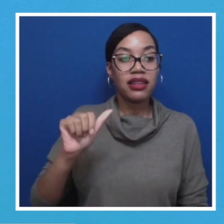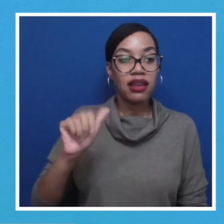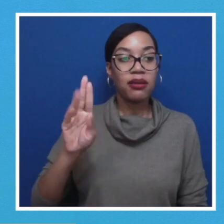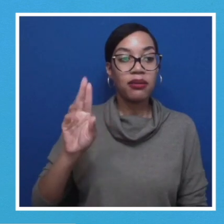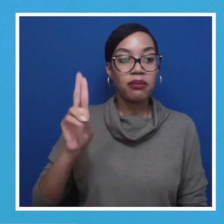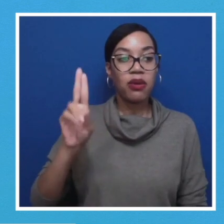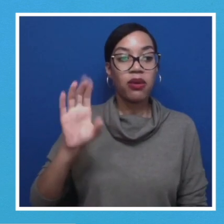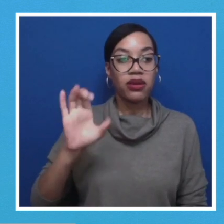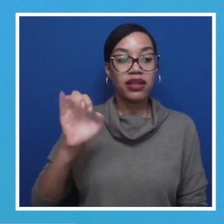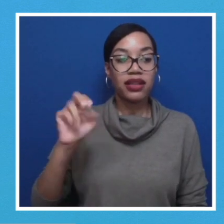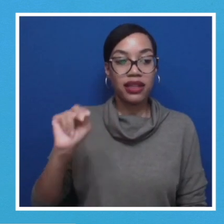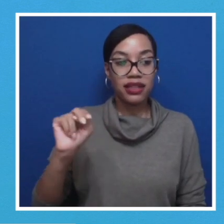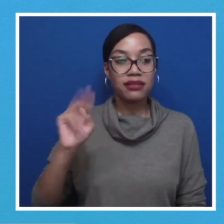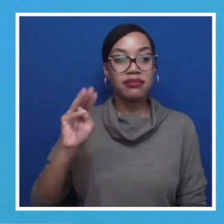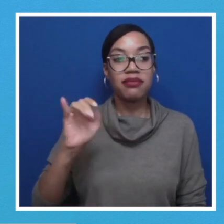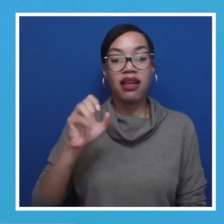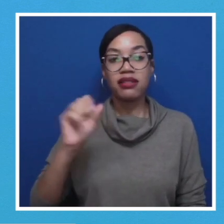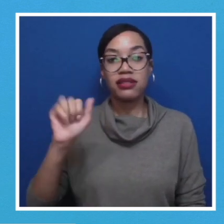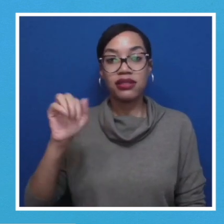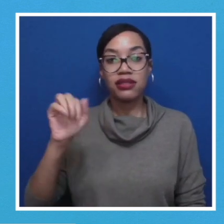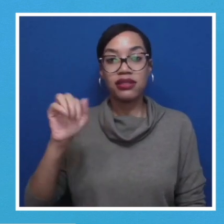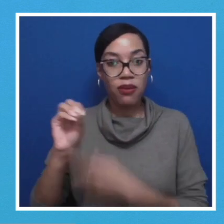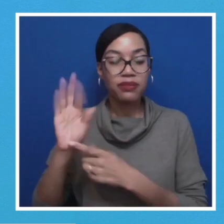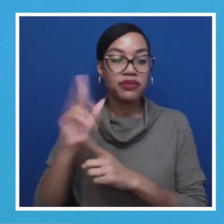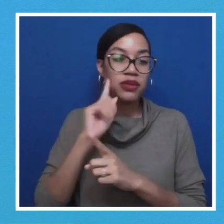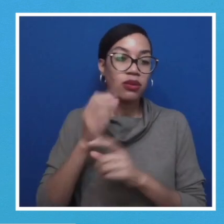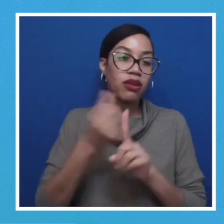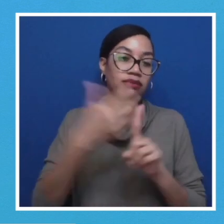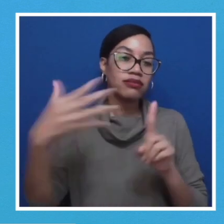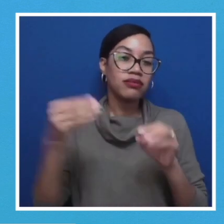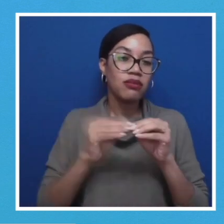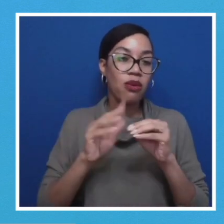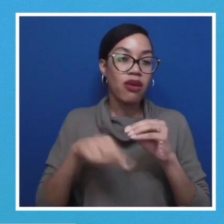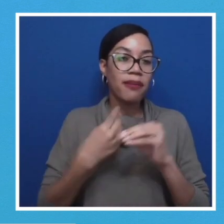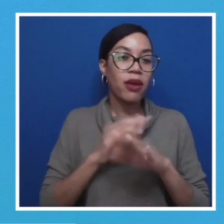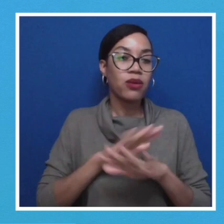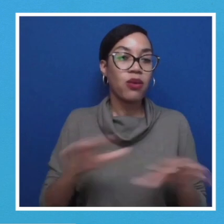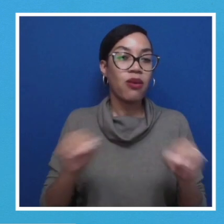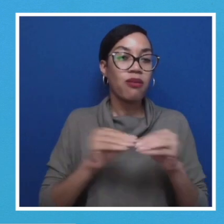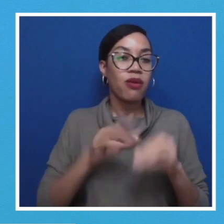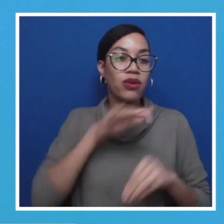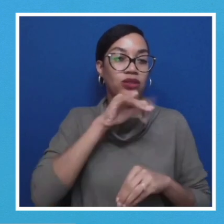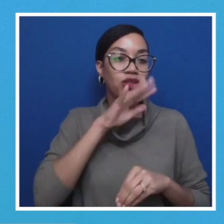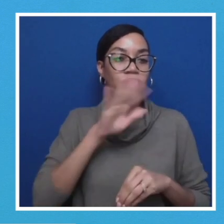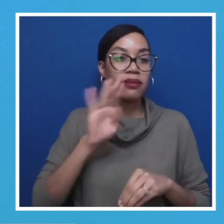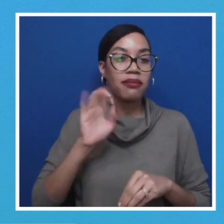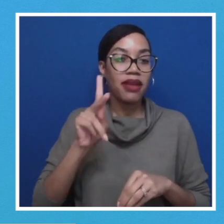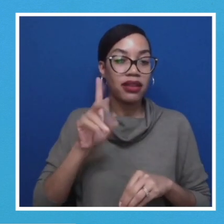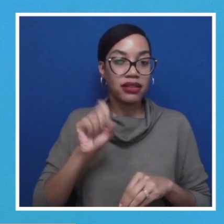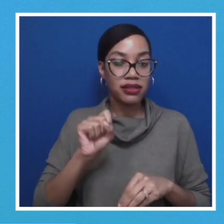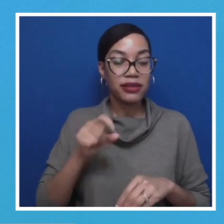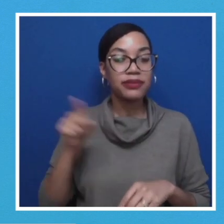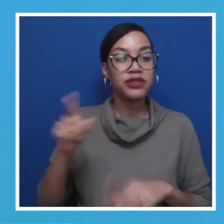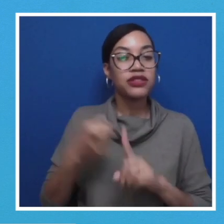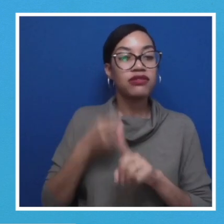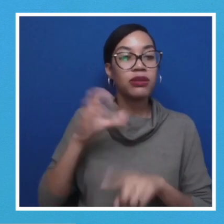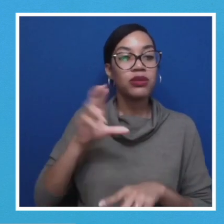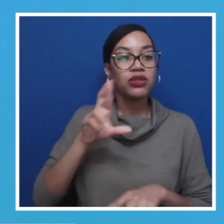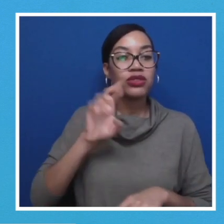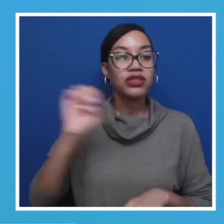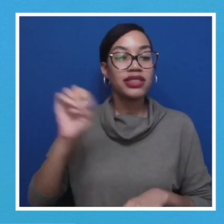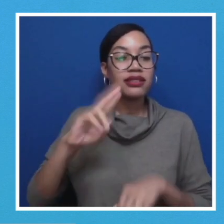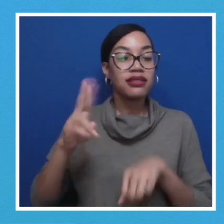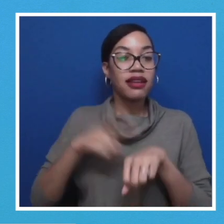with us more about this No More Dirty Banks campaign. Melina is a longtime Indigenous activist from the Cree Nation who's been on the front lines